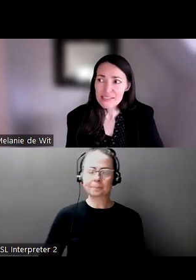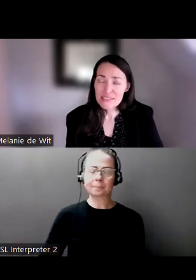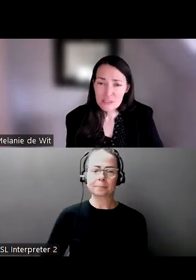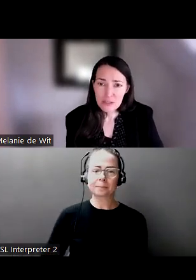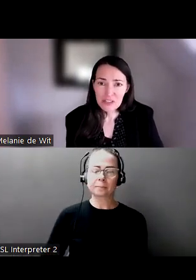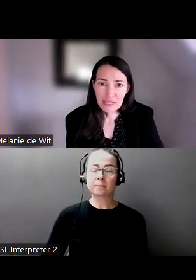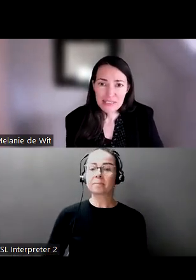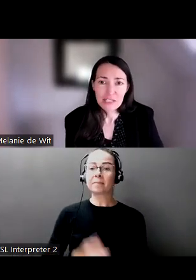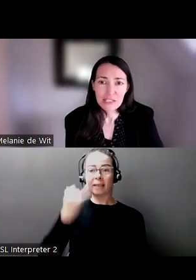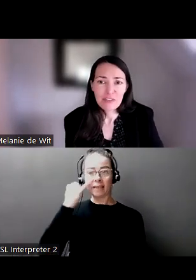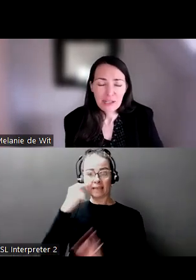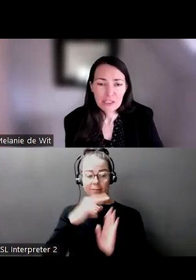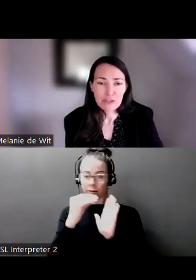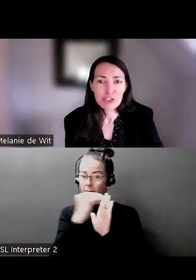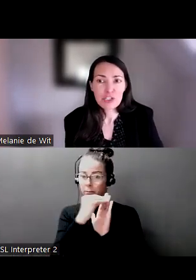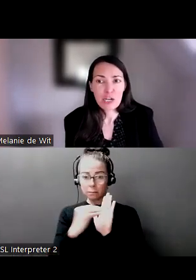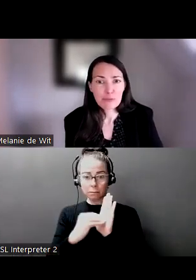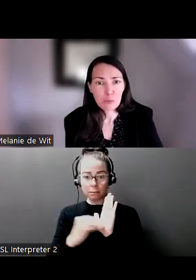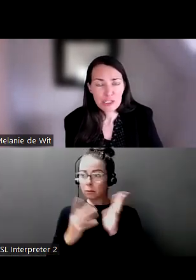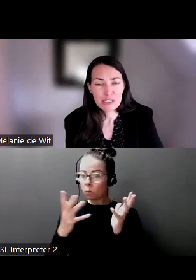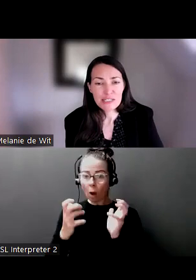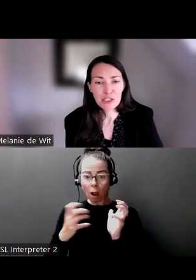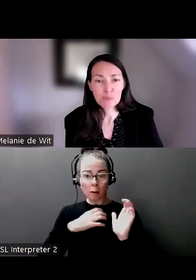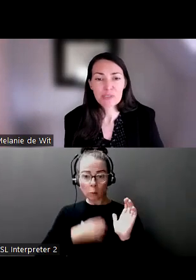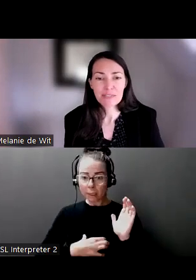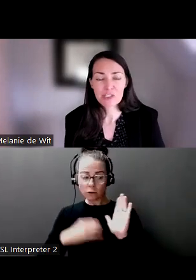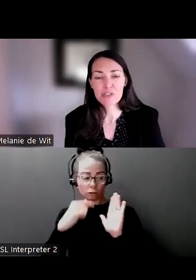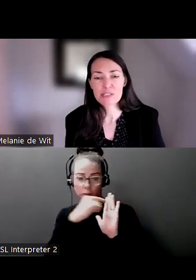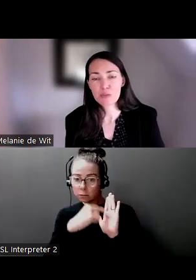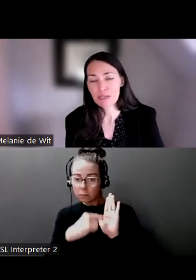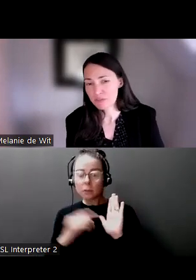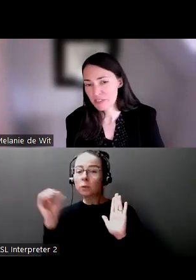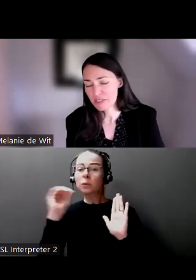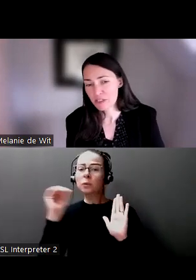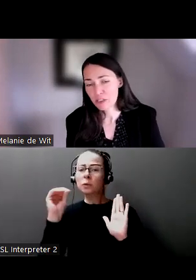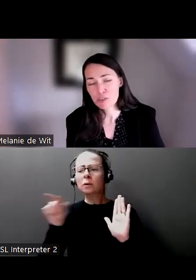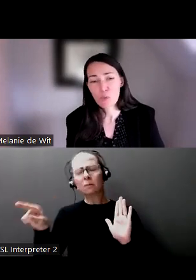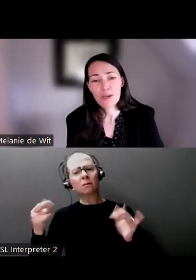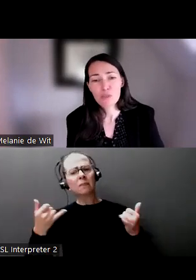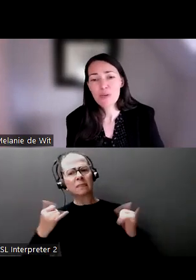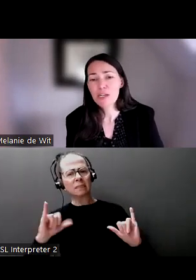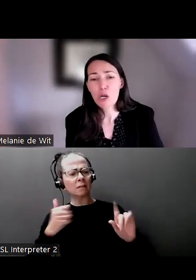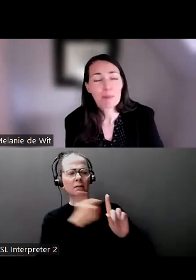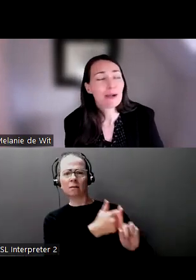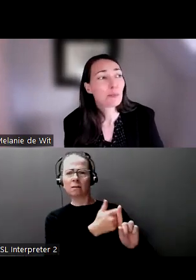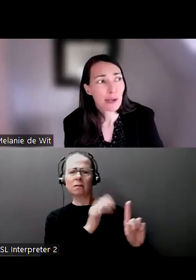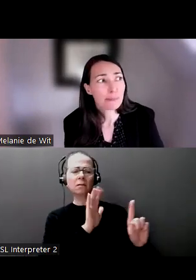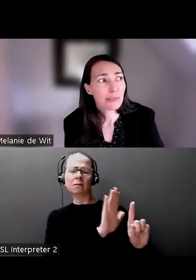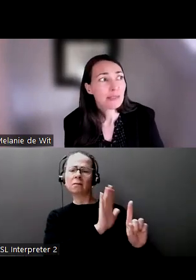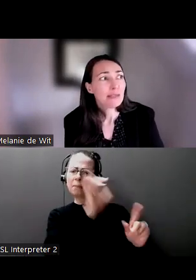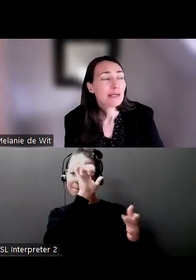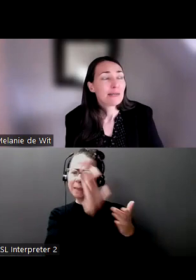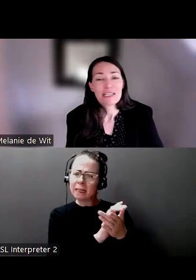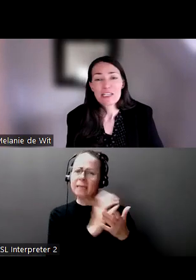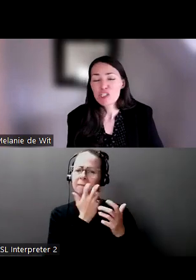then it's still the case that your values, your general wishes, and your beliefs are still relevant. You know, so what do we know about